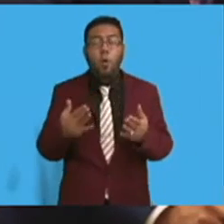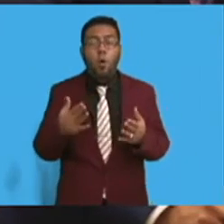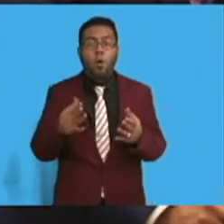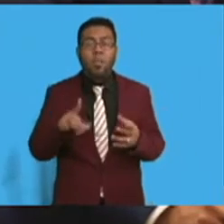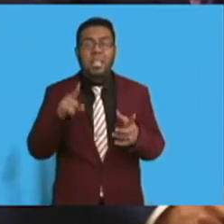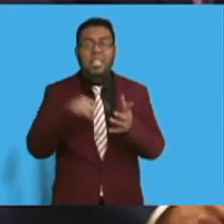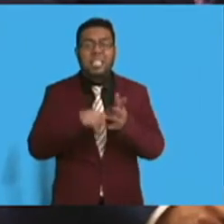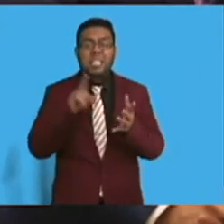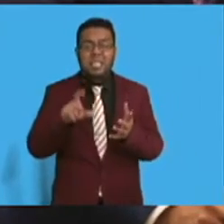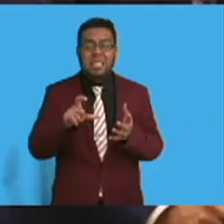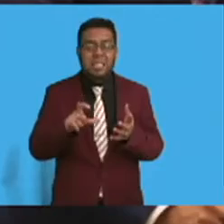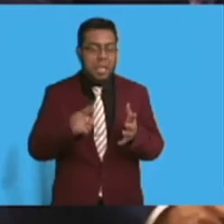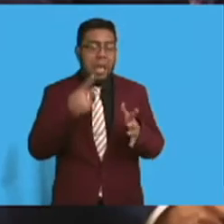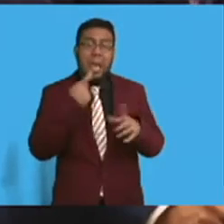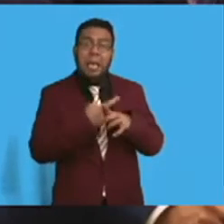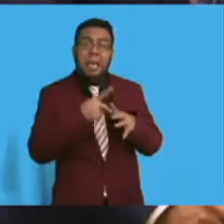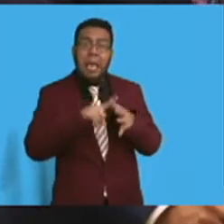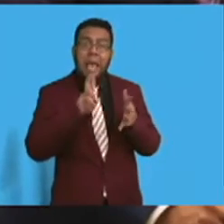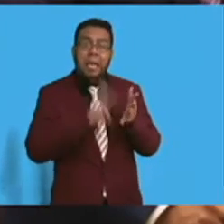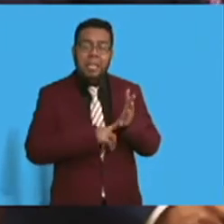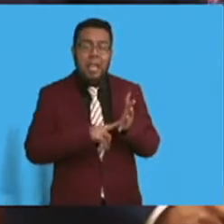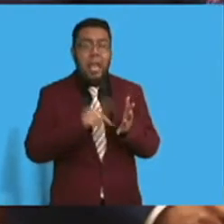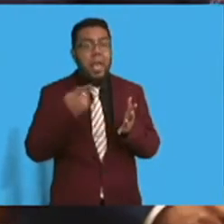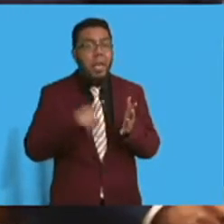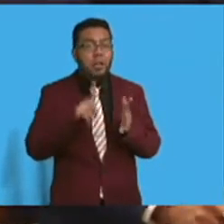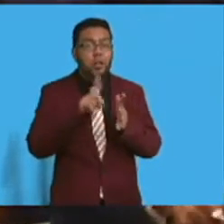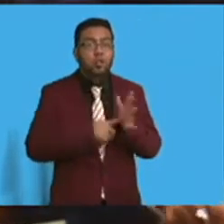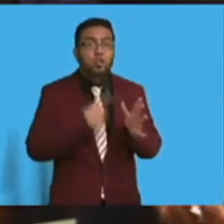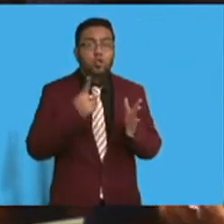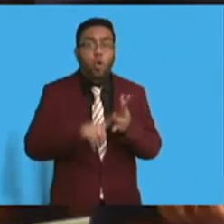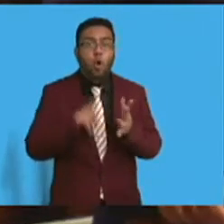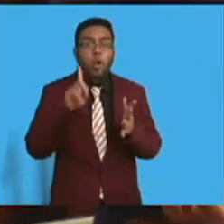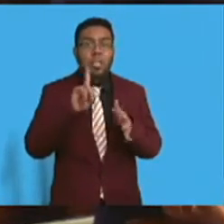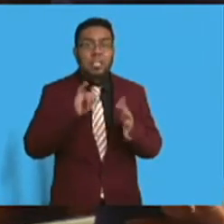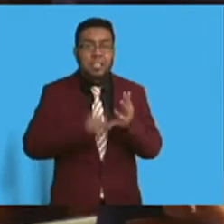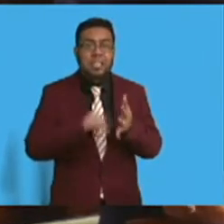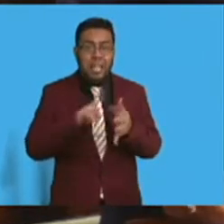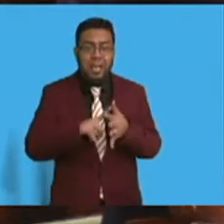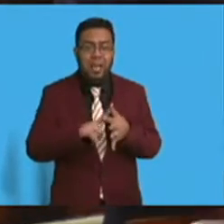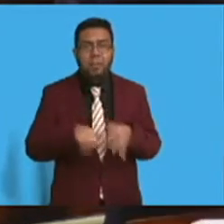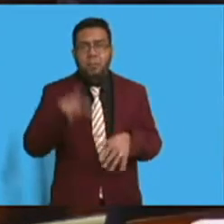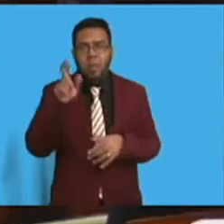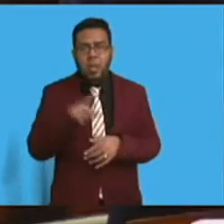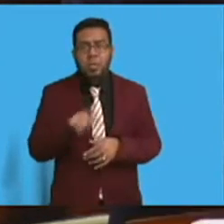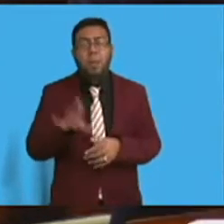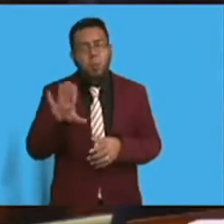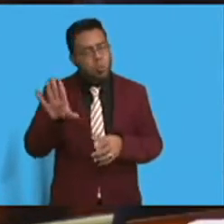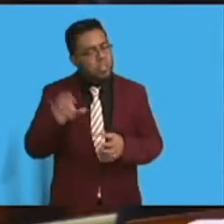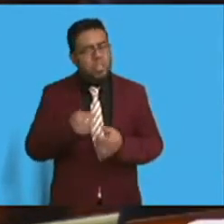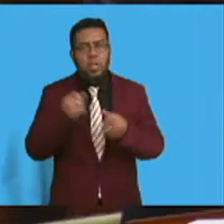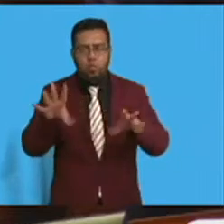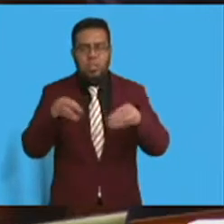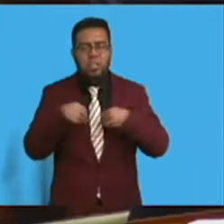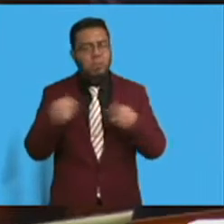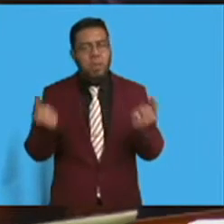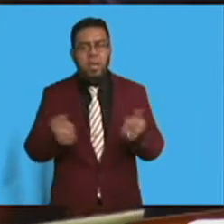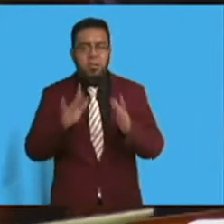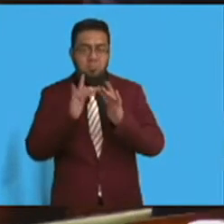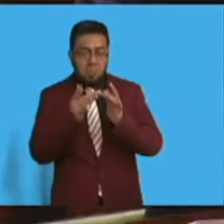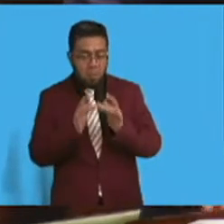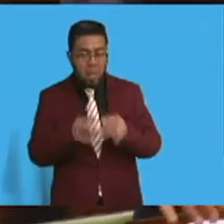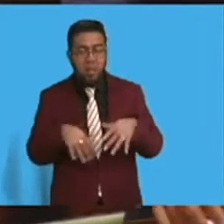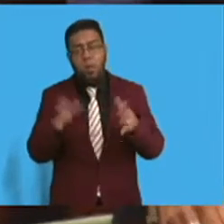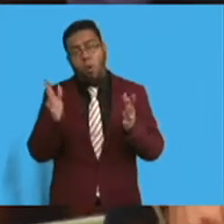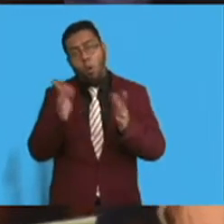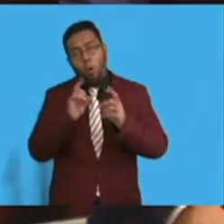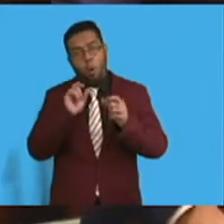TC Keni, meant that many of those consultations had to be cancelled. But we still received many submissions over mail and online, and we